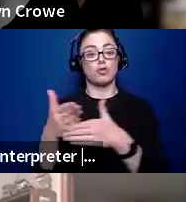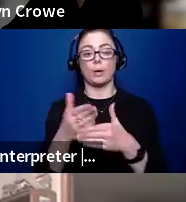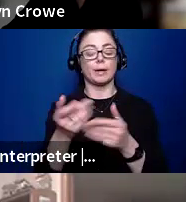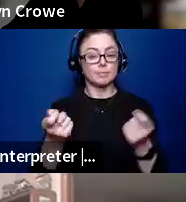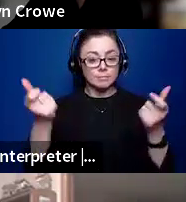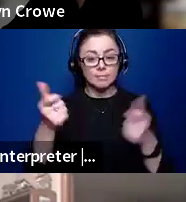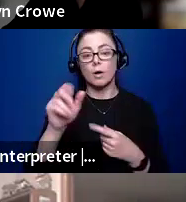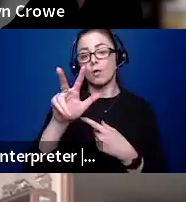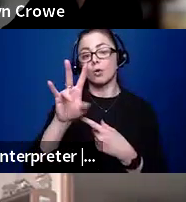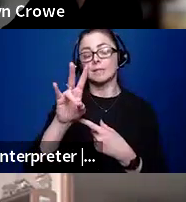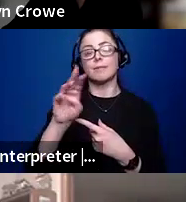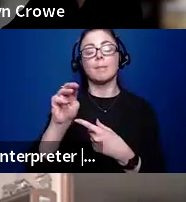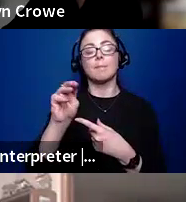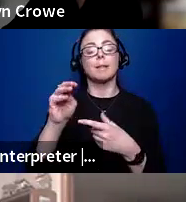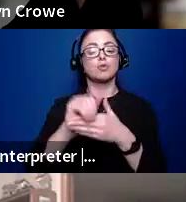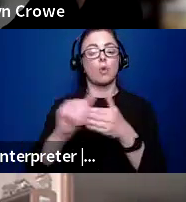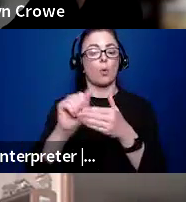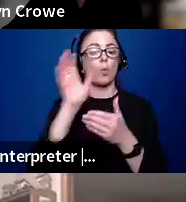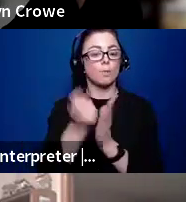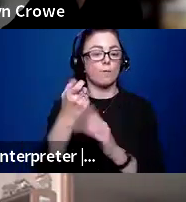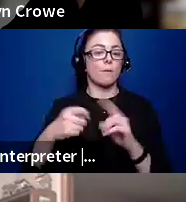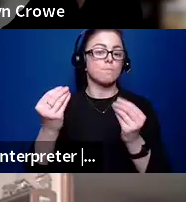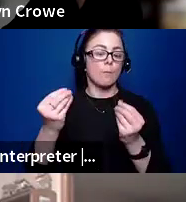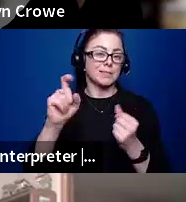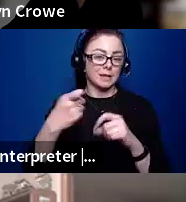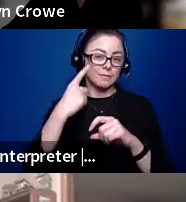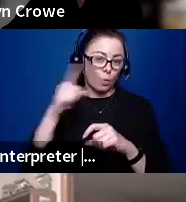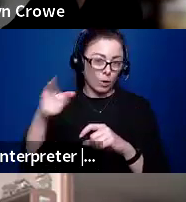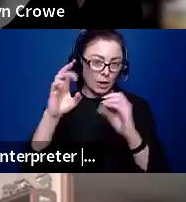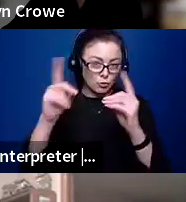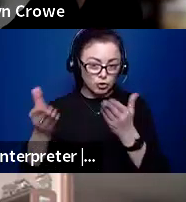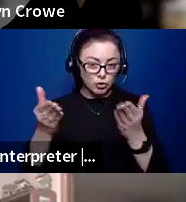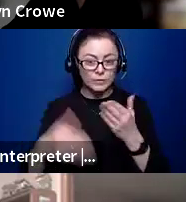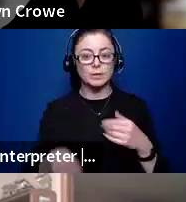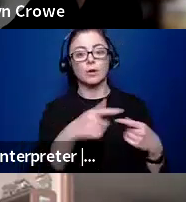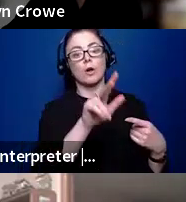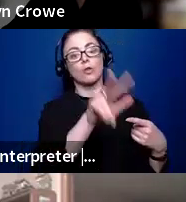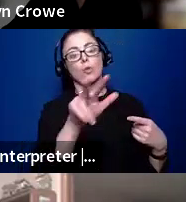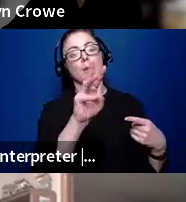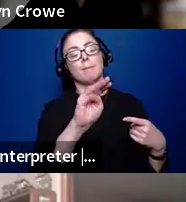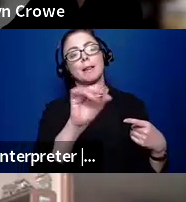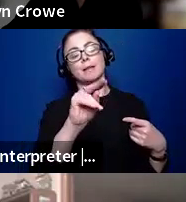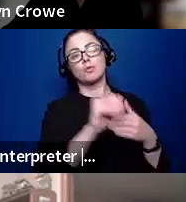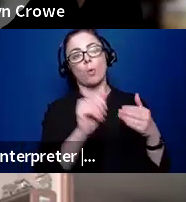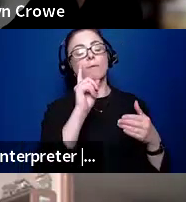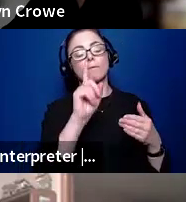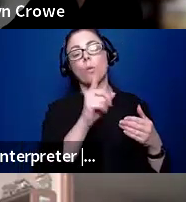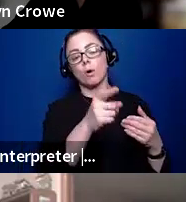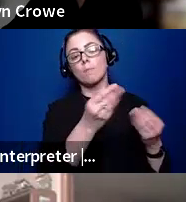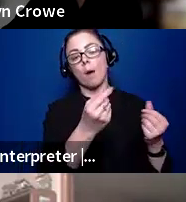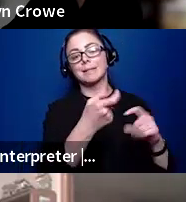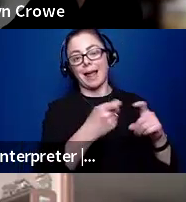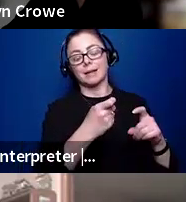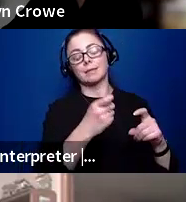property taxes for ed services. It would also remove $33 million of property taxes for media services. And it will shift $2 million